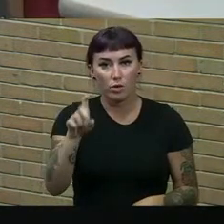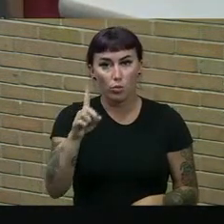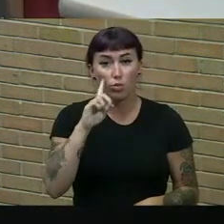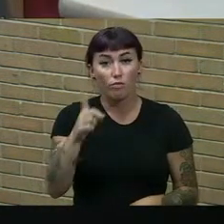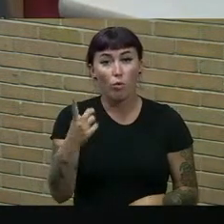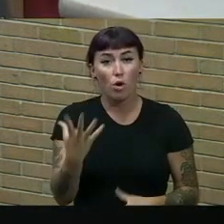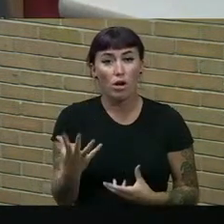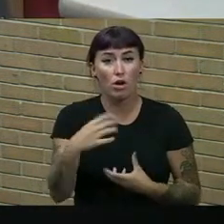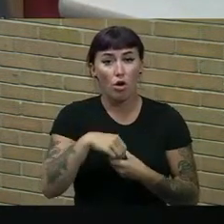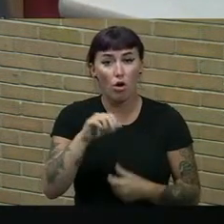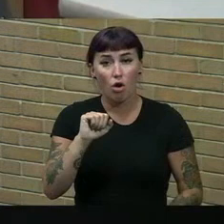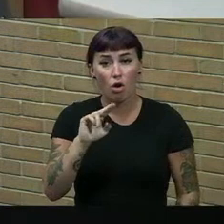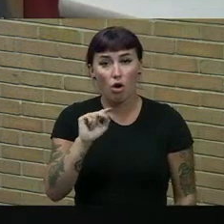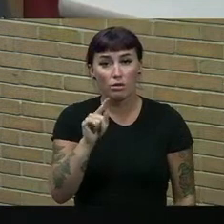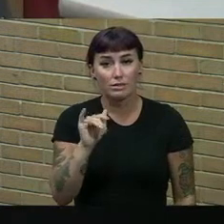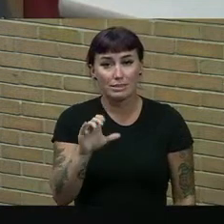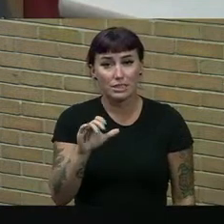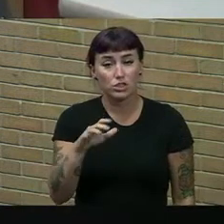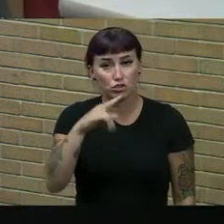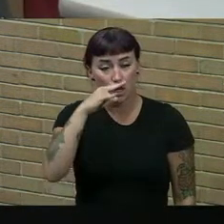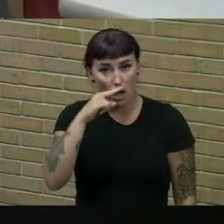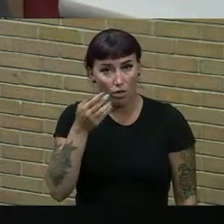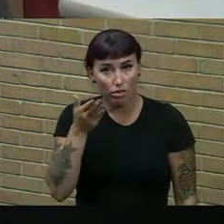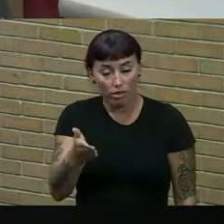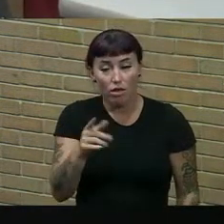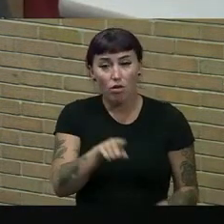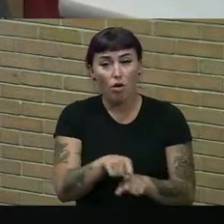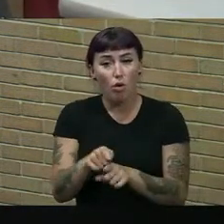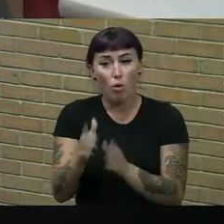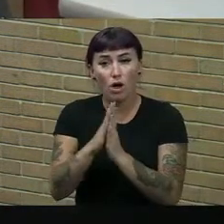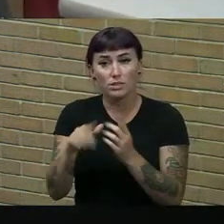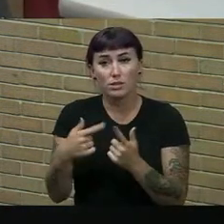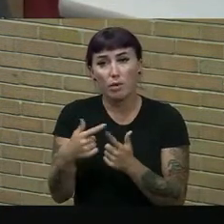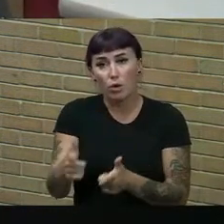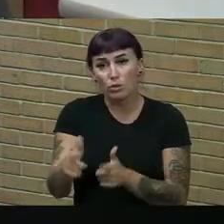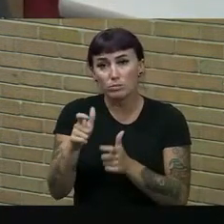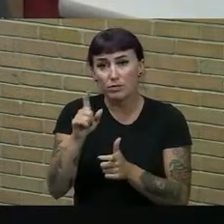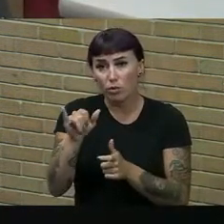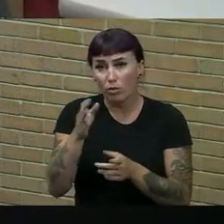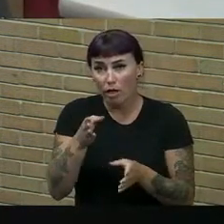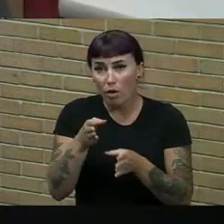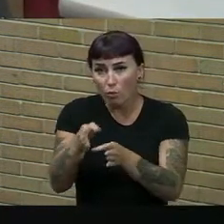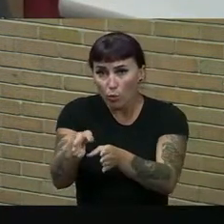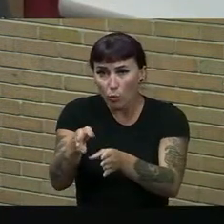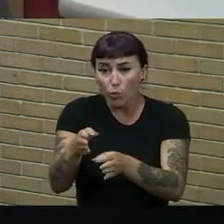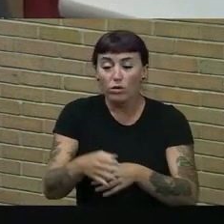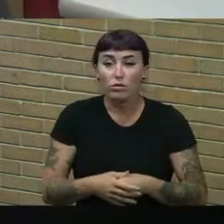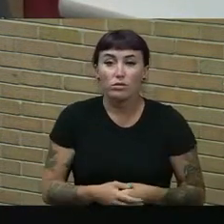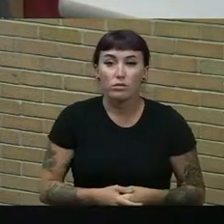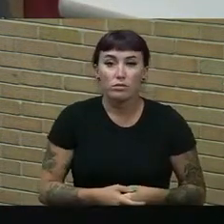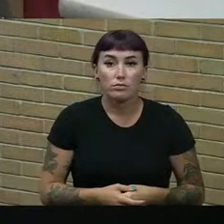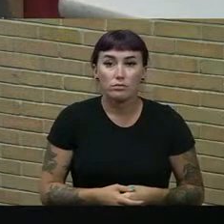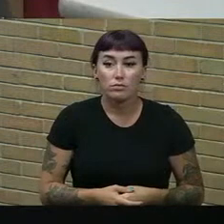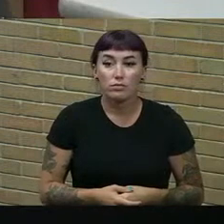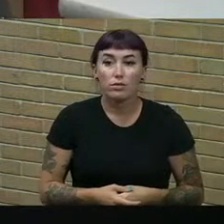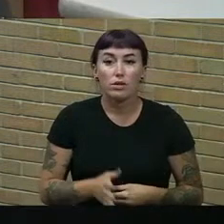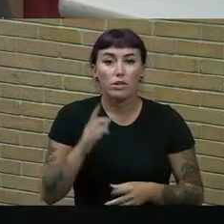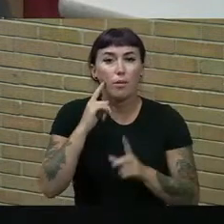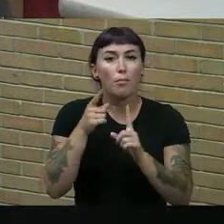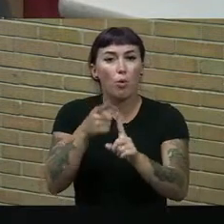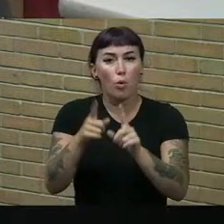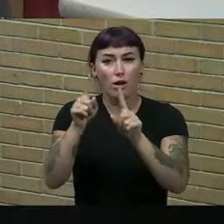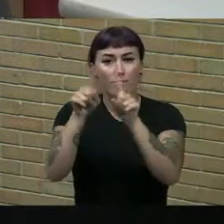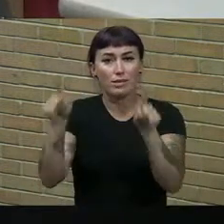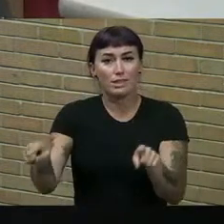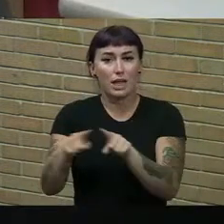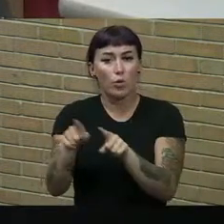autistic child. And he also asked about speed along that route, being the intention of the sign to get people to